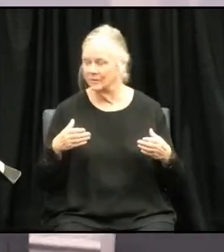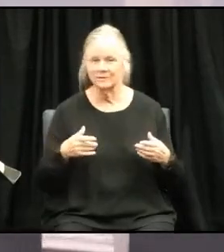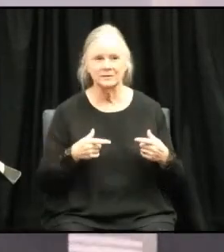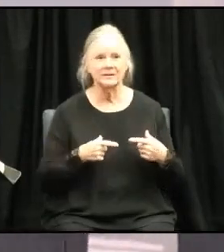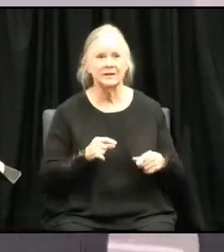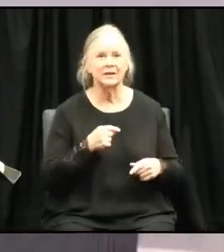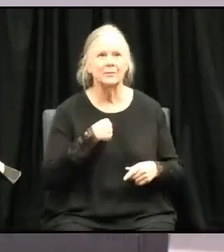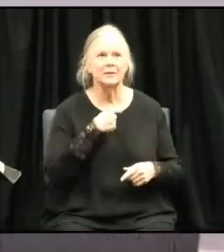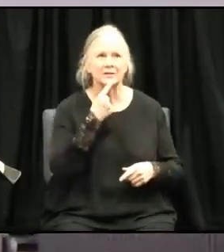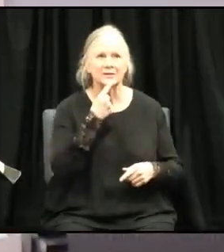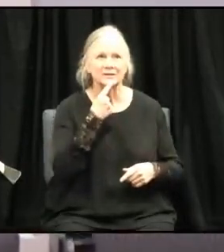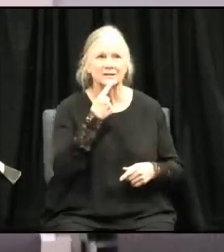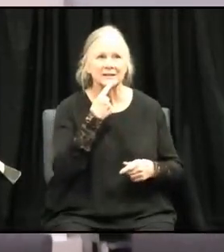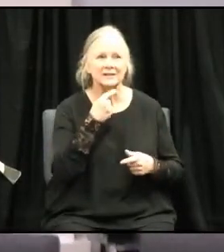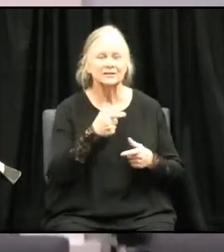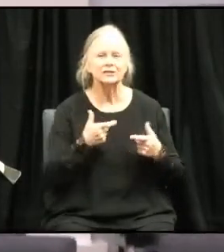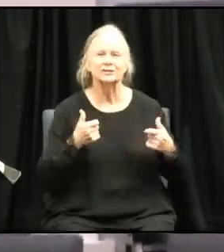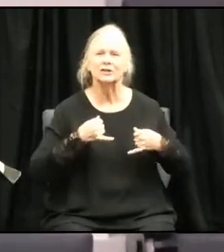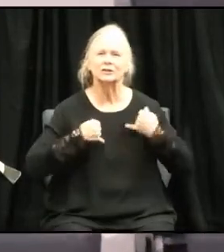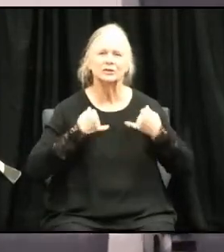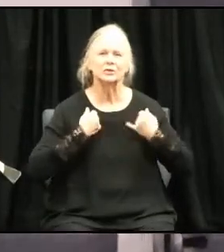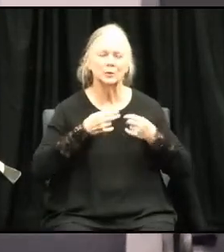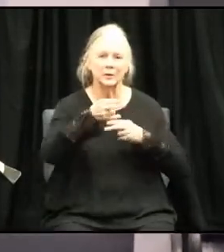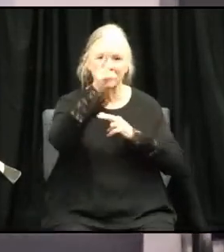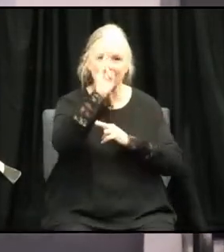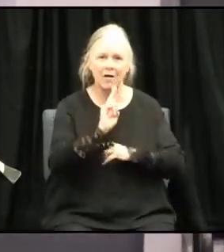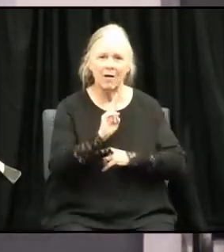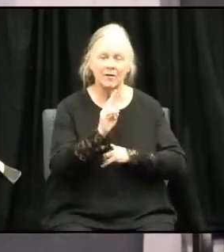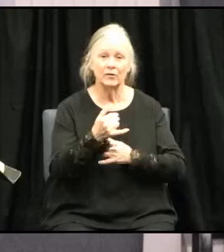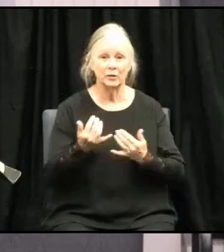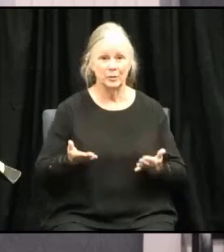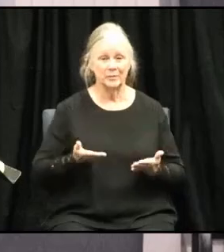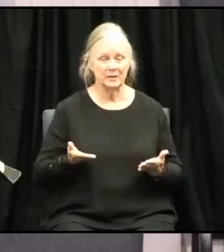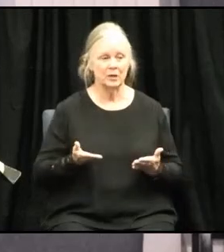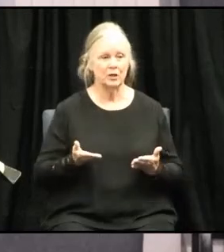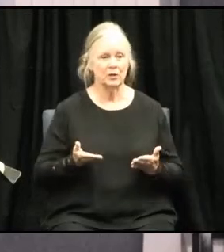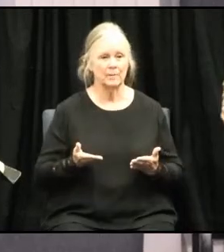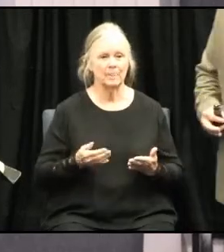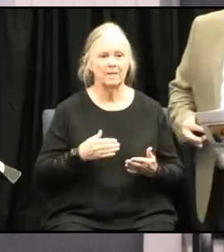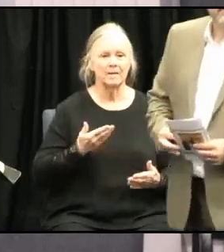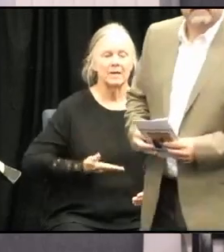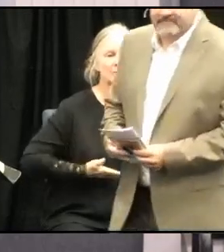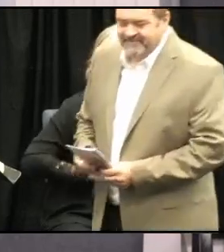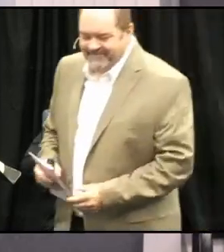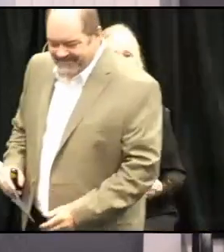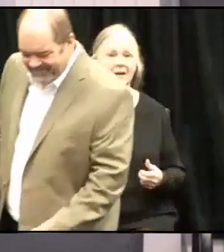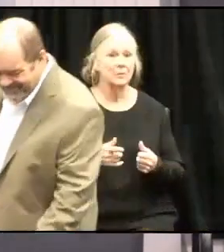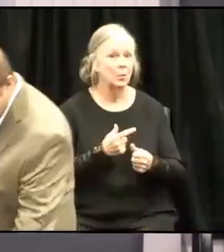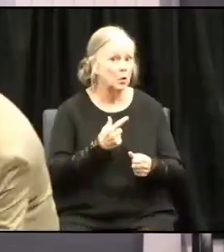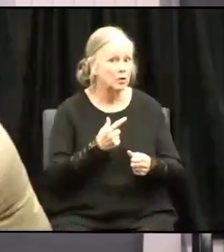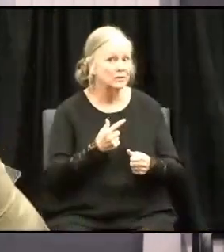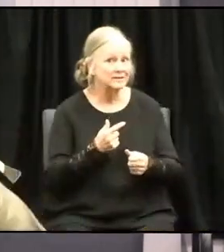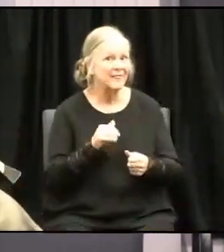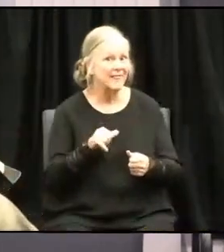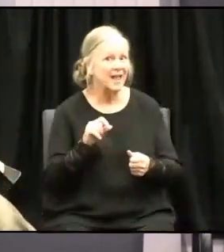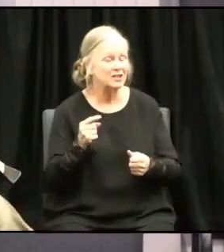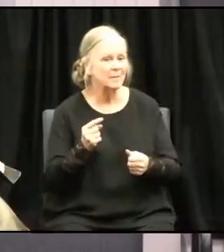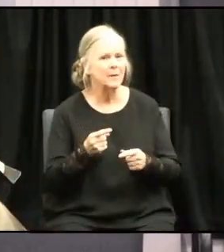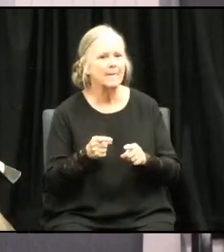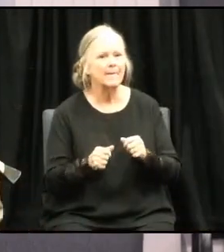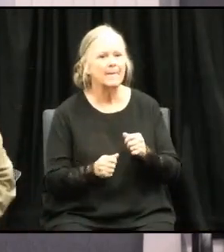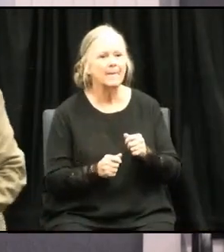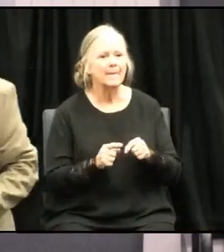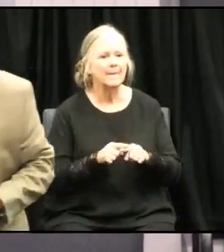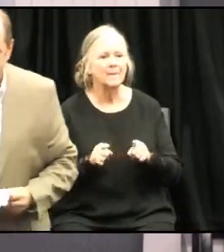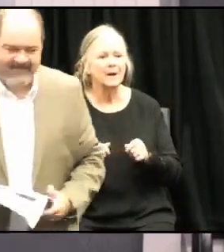it is such a joy and honor to be here. To be invited once is something, but you must love